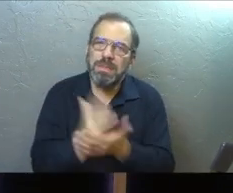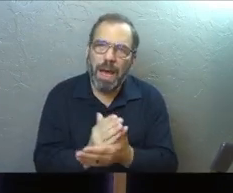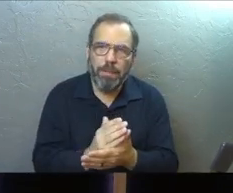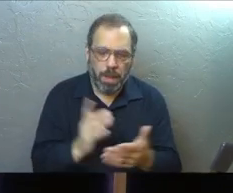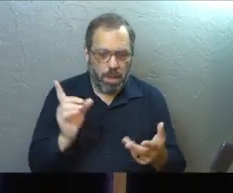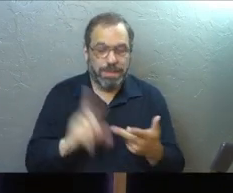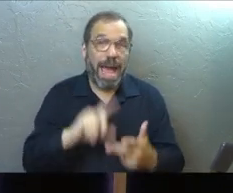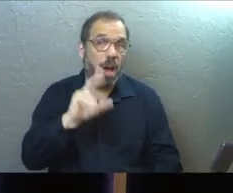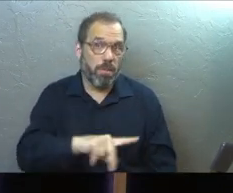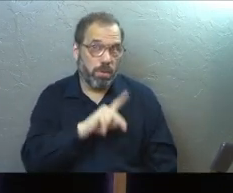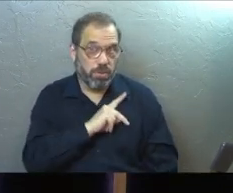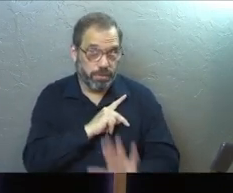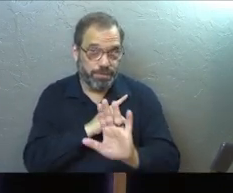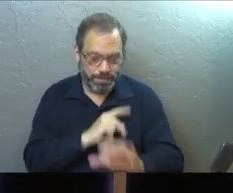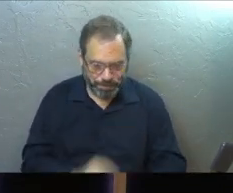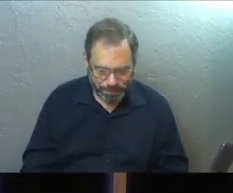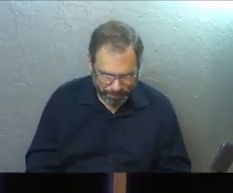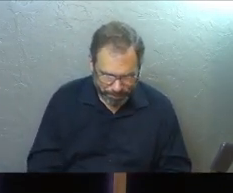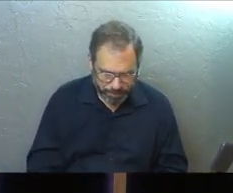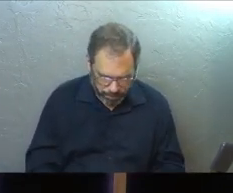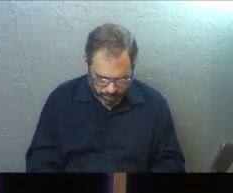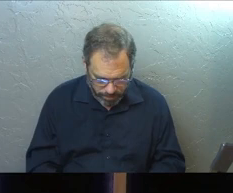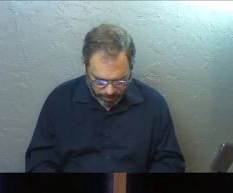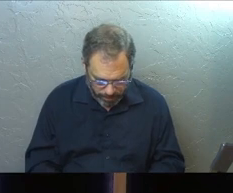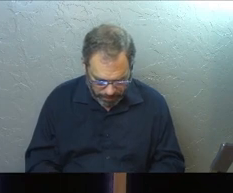Let's get into the personal stuff.